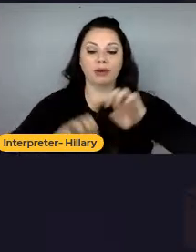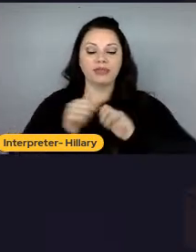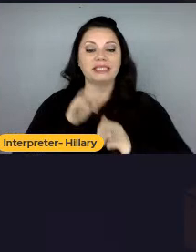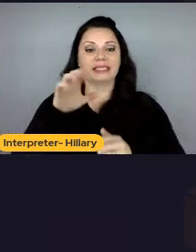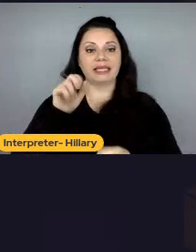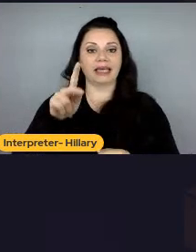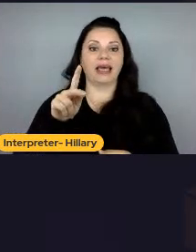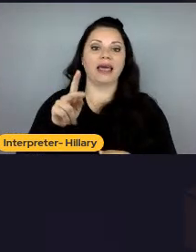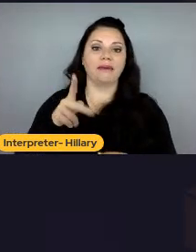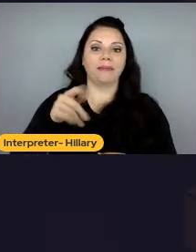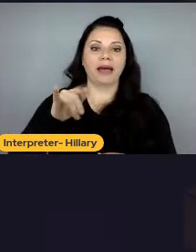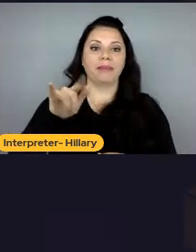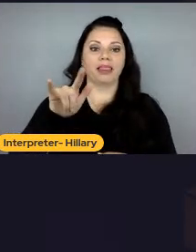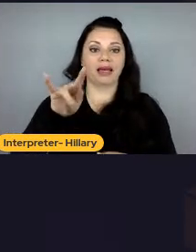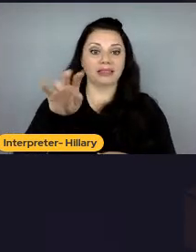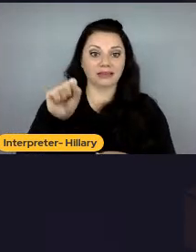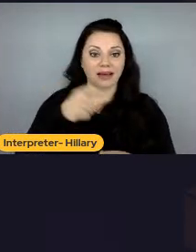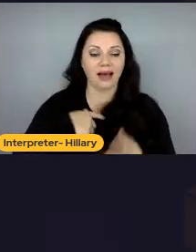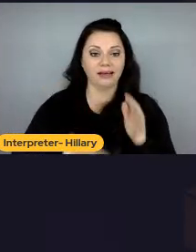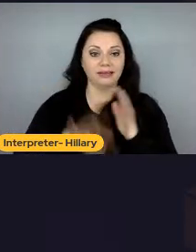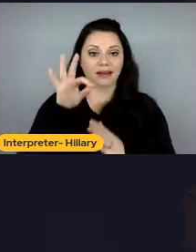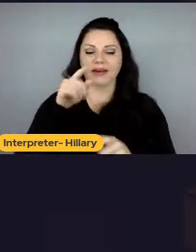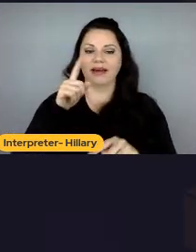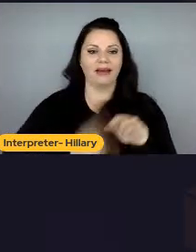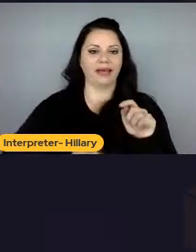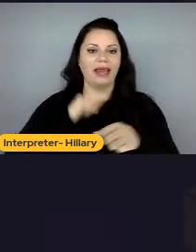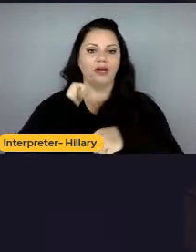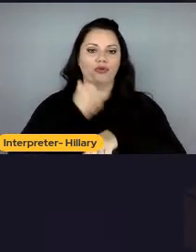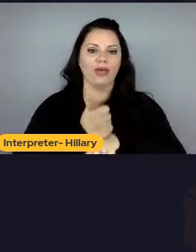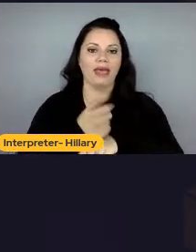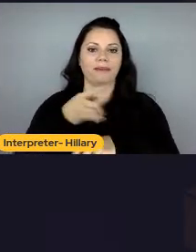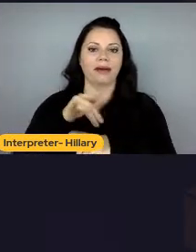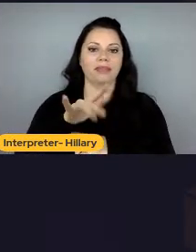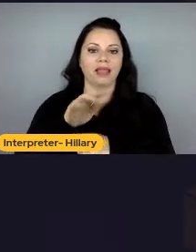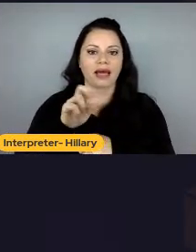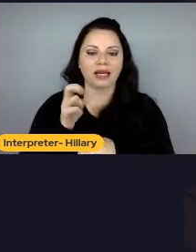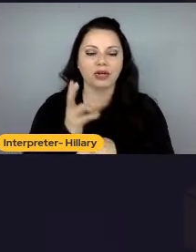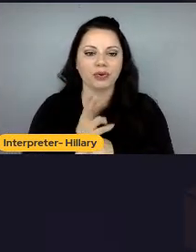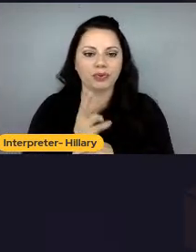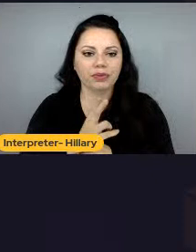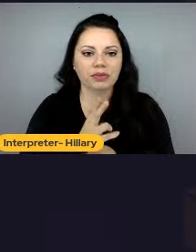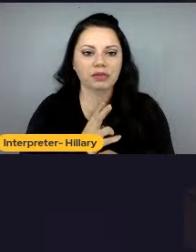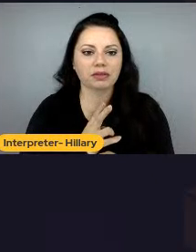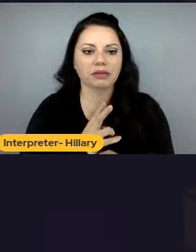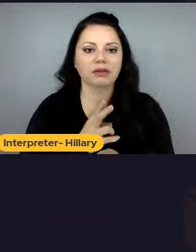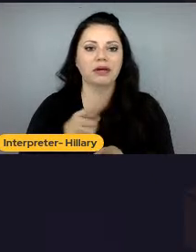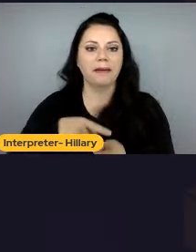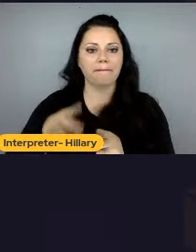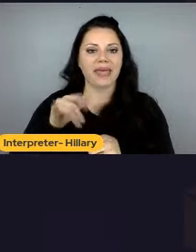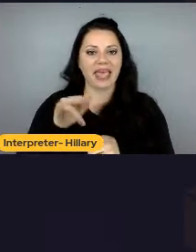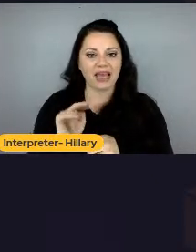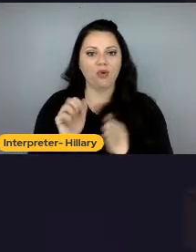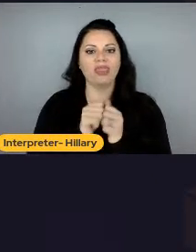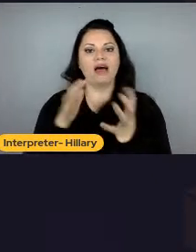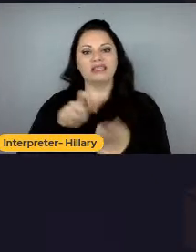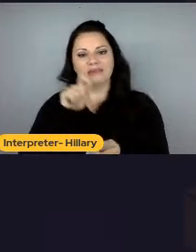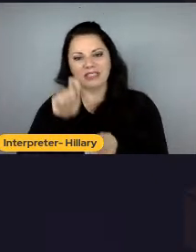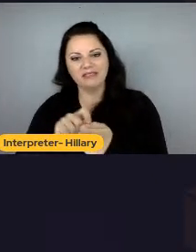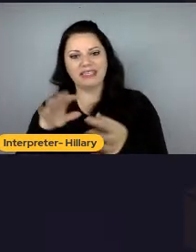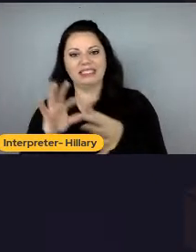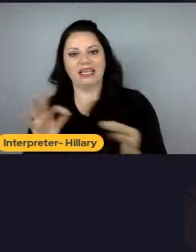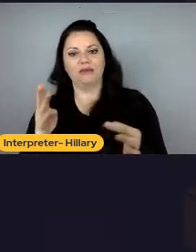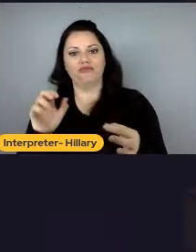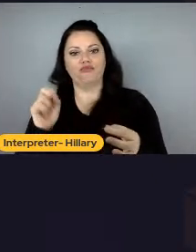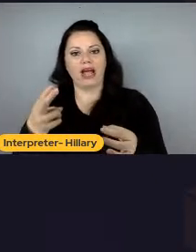CDK pipelines, I discovered that I cannot create a pipeline that uses a GitHub repo called main without explicitly stating the branch